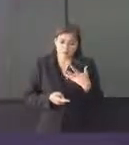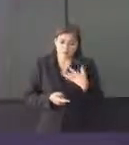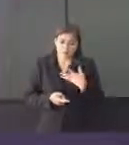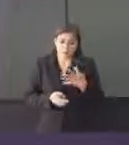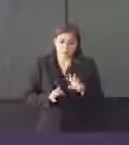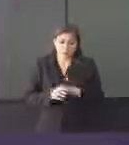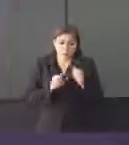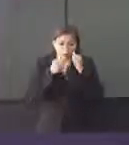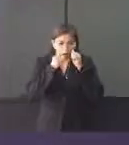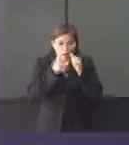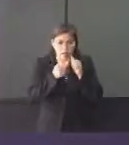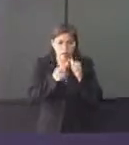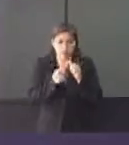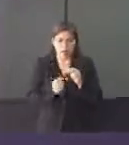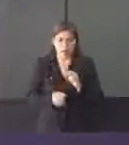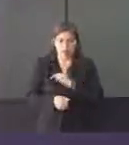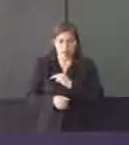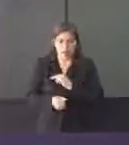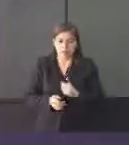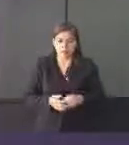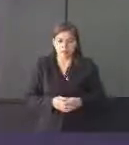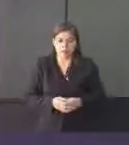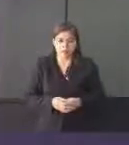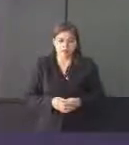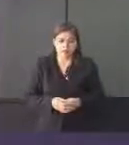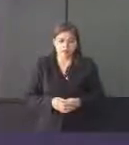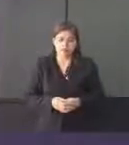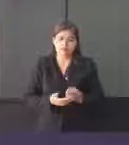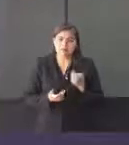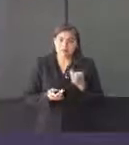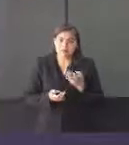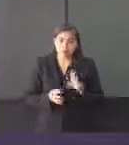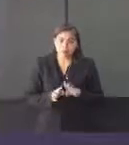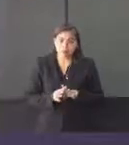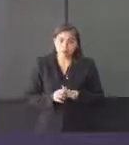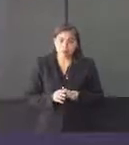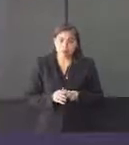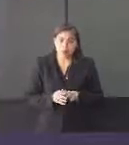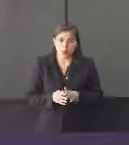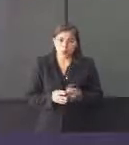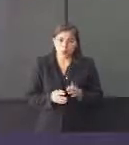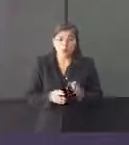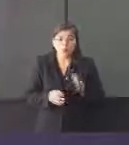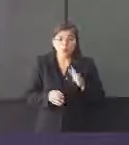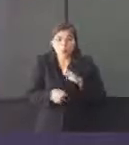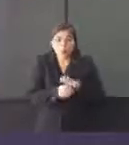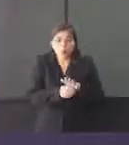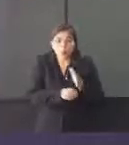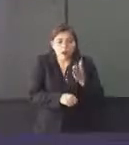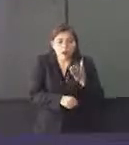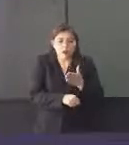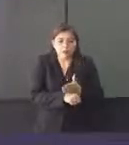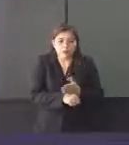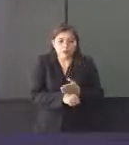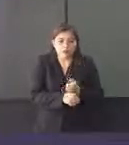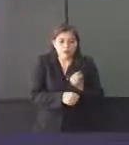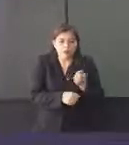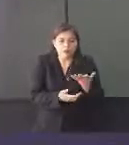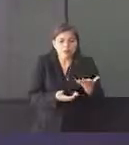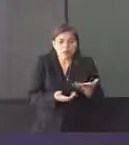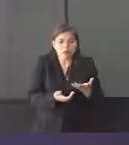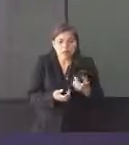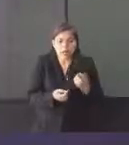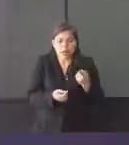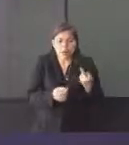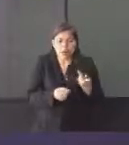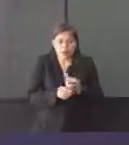And they should also receive a very specific attention, and the sanctions,